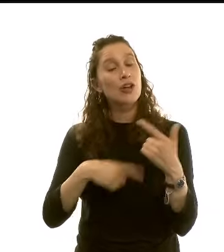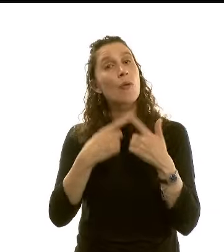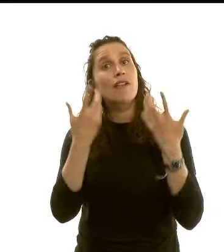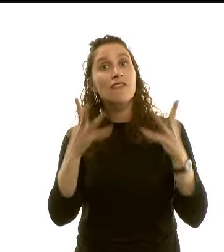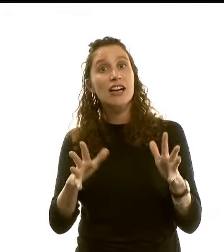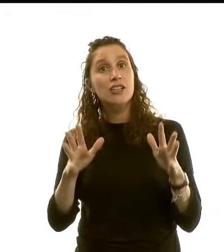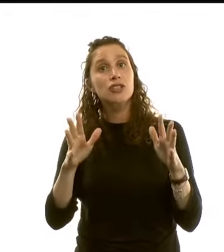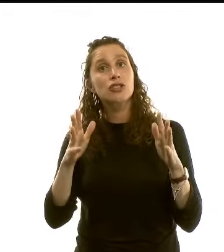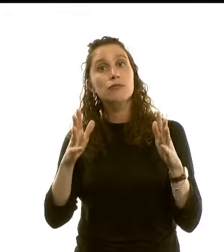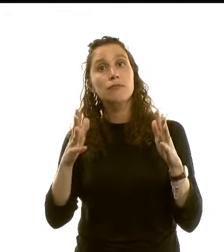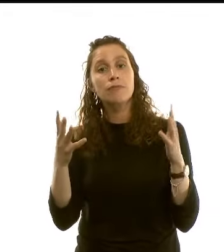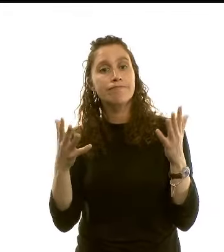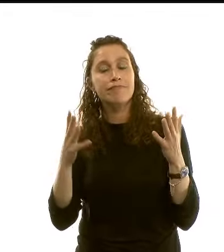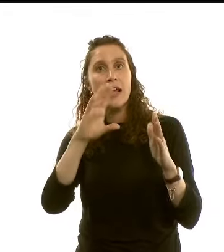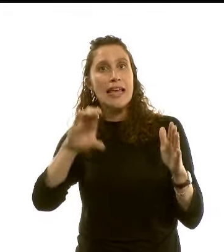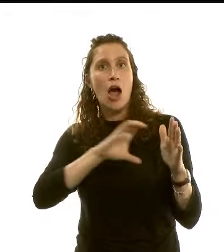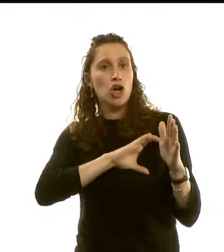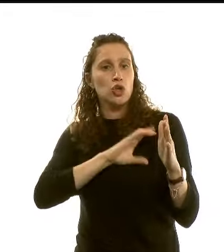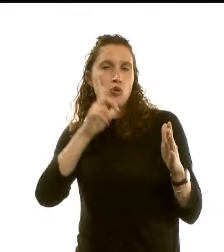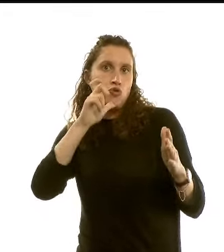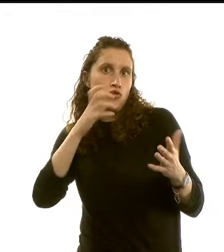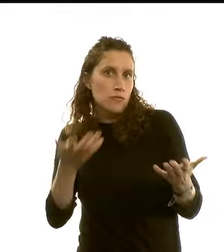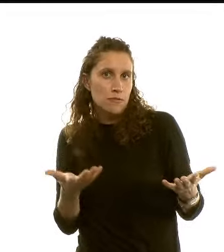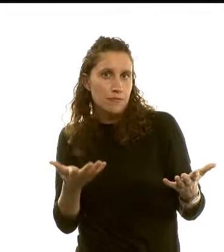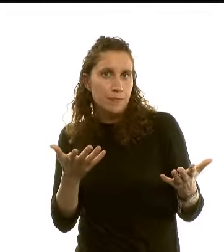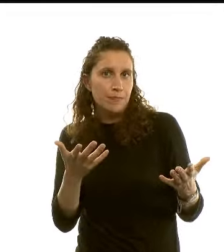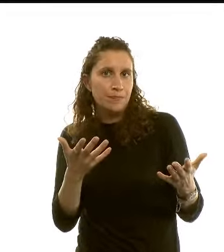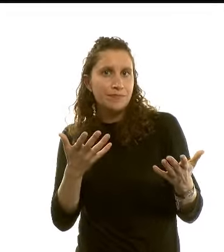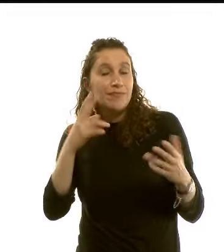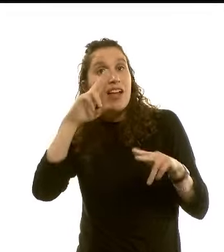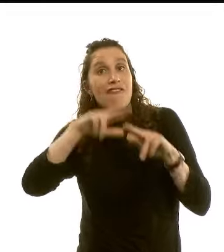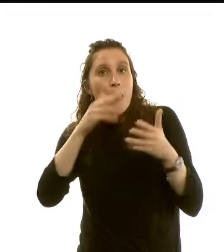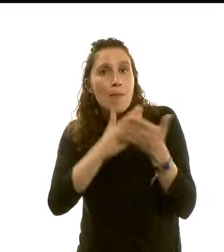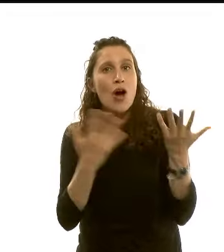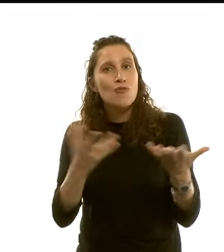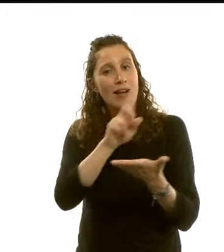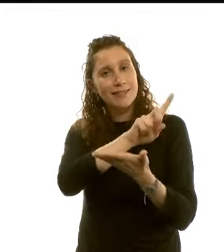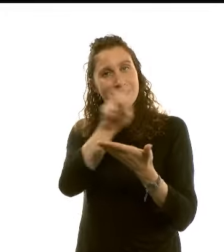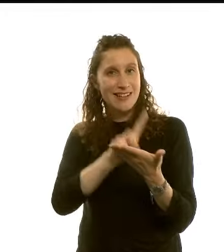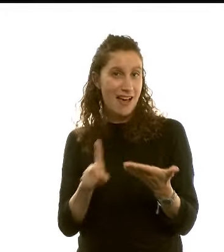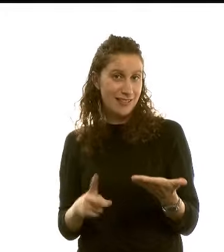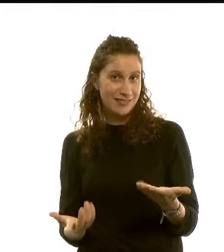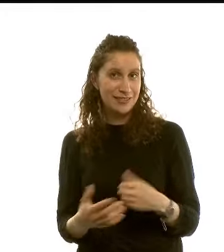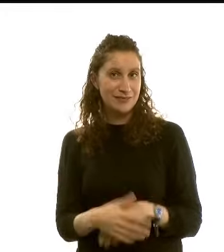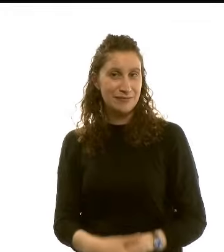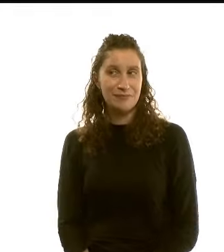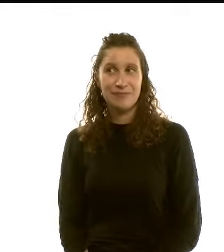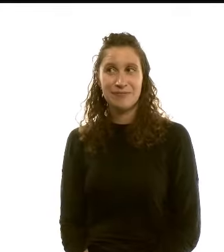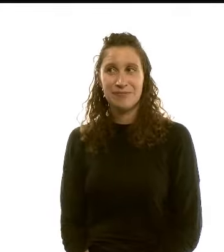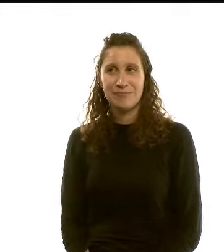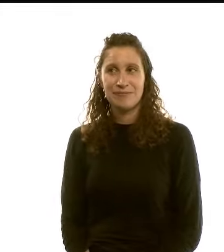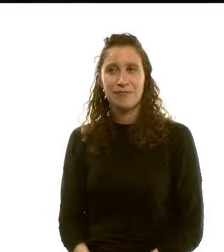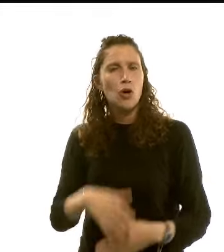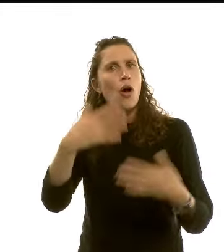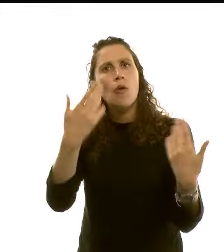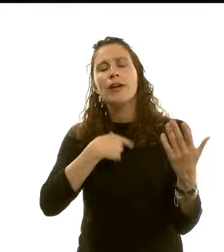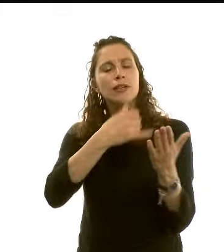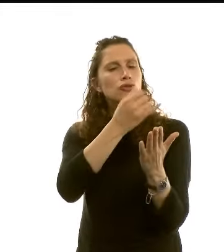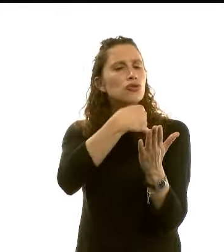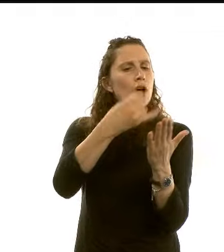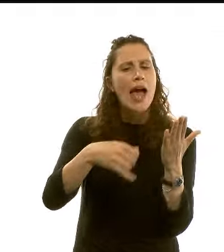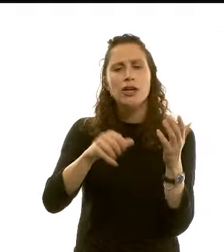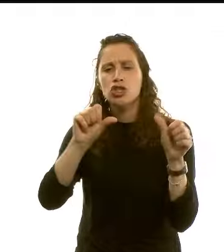out what the character is going to be, we get to the fun part of designing the character. So we sketch, we